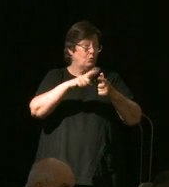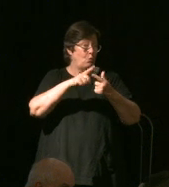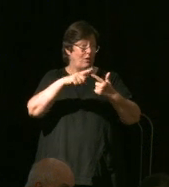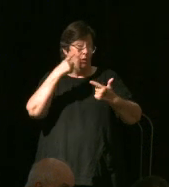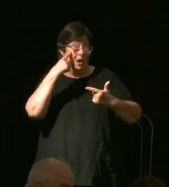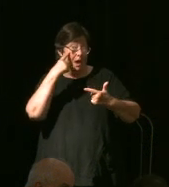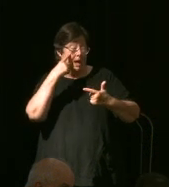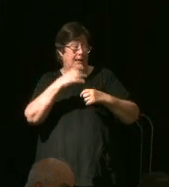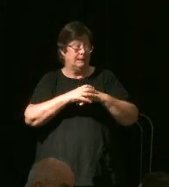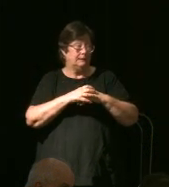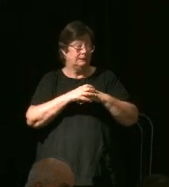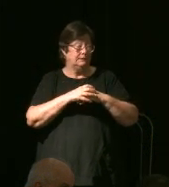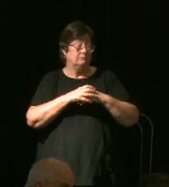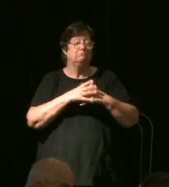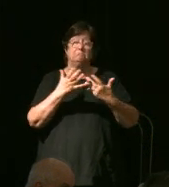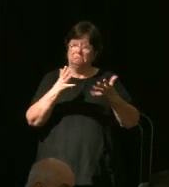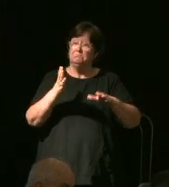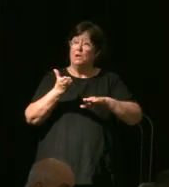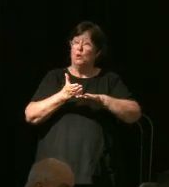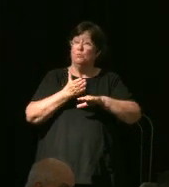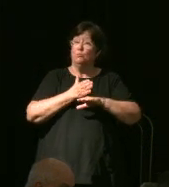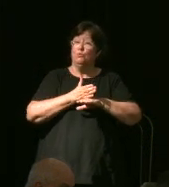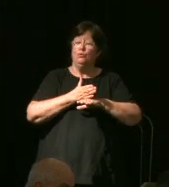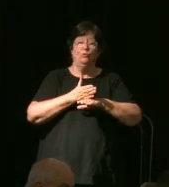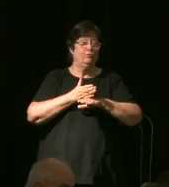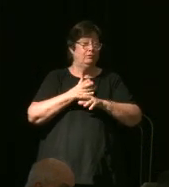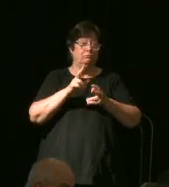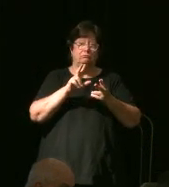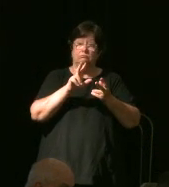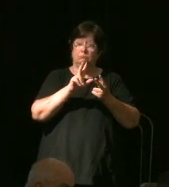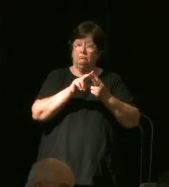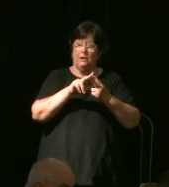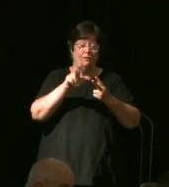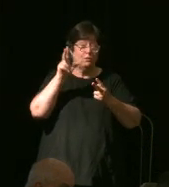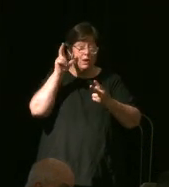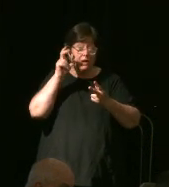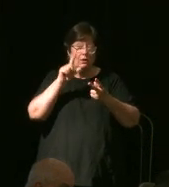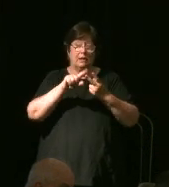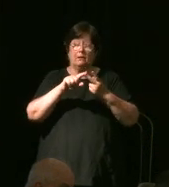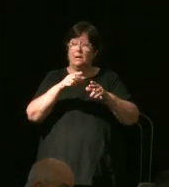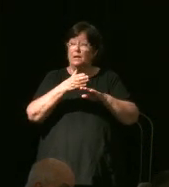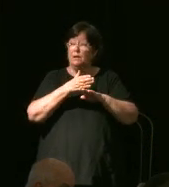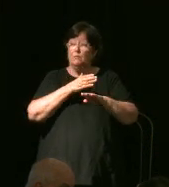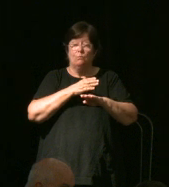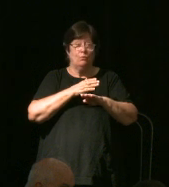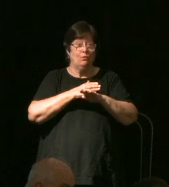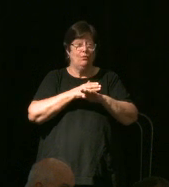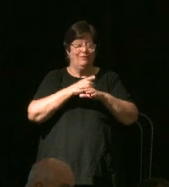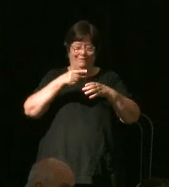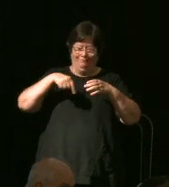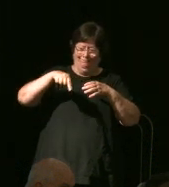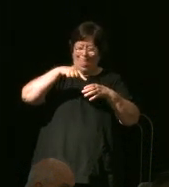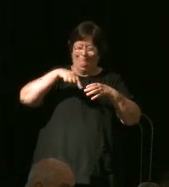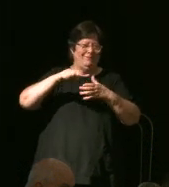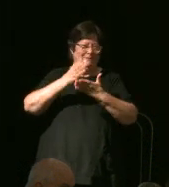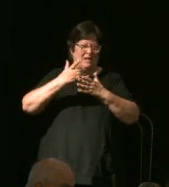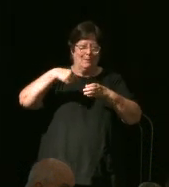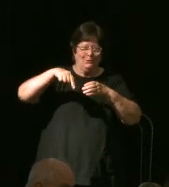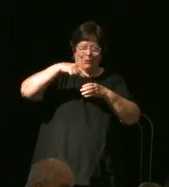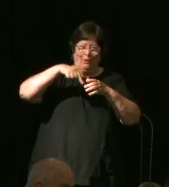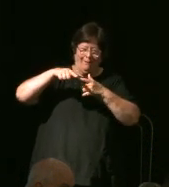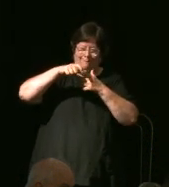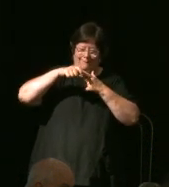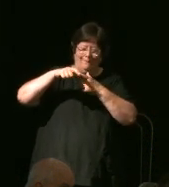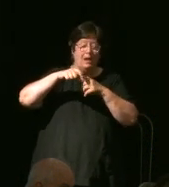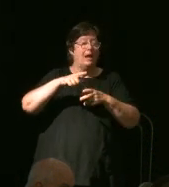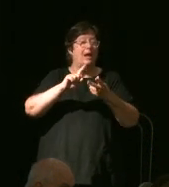eyes and have improved their hearing, improved their circling, and improved